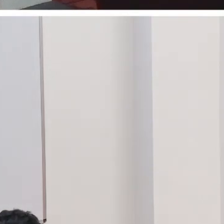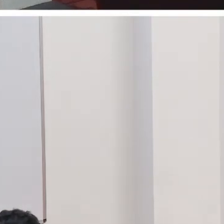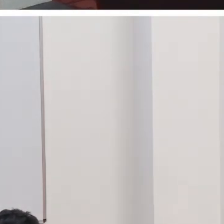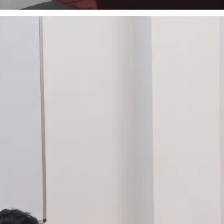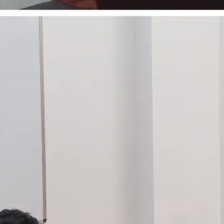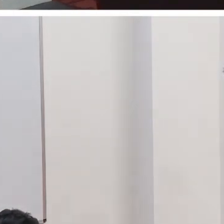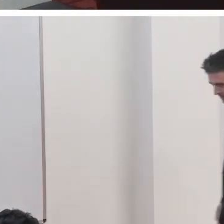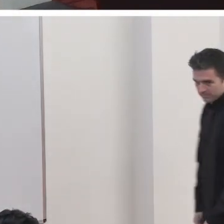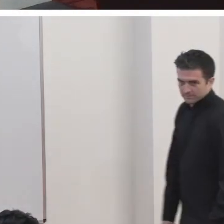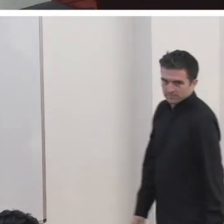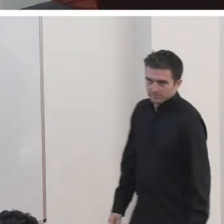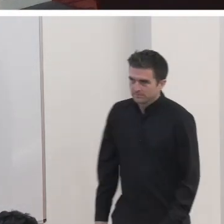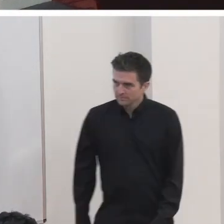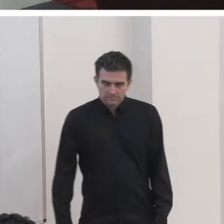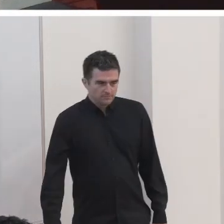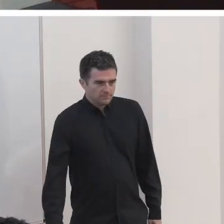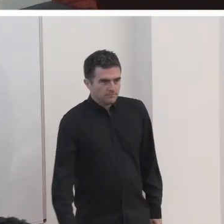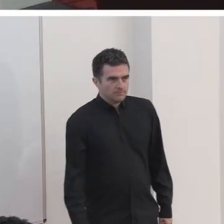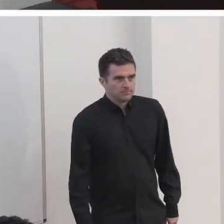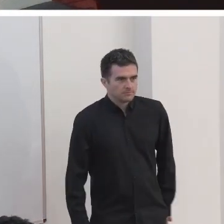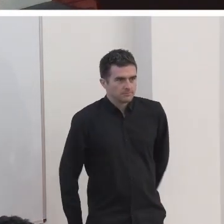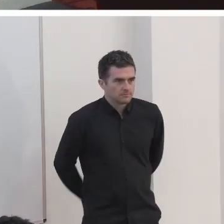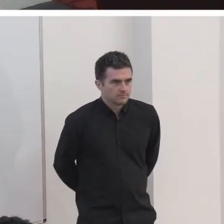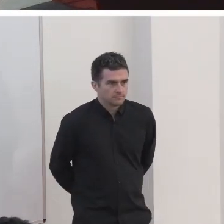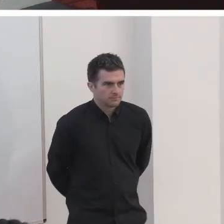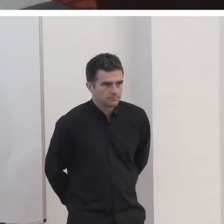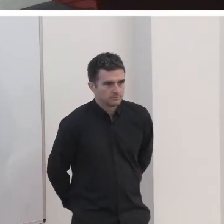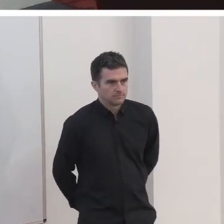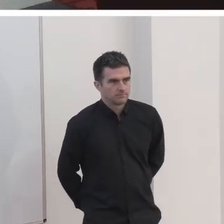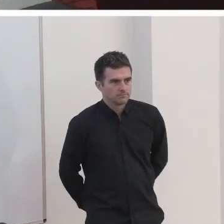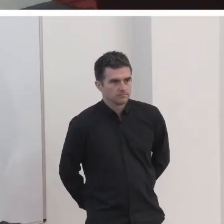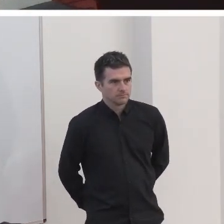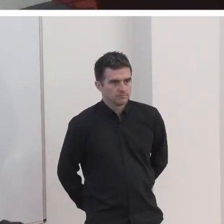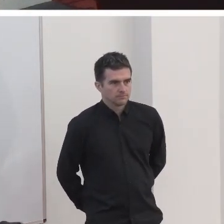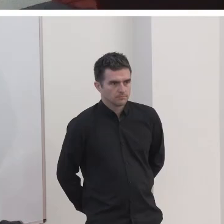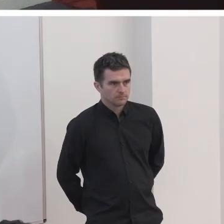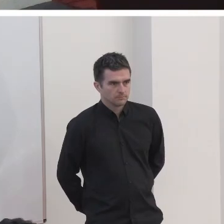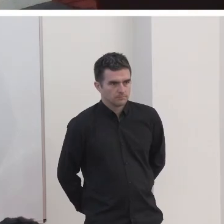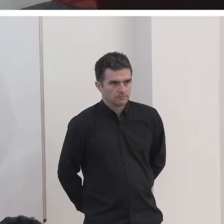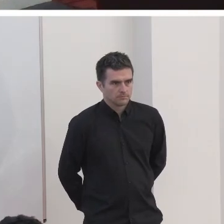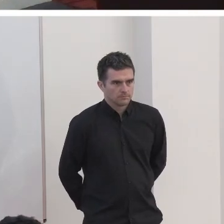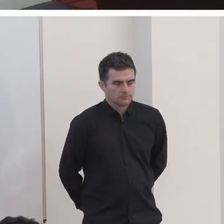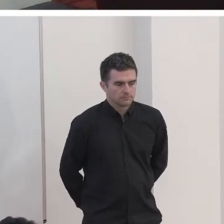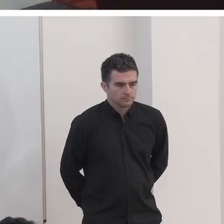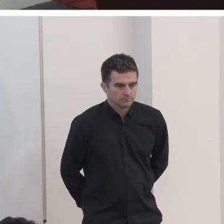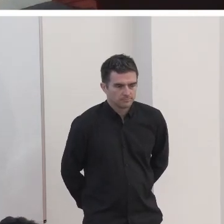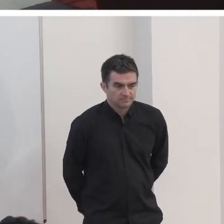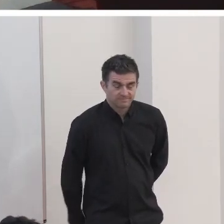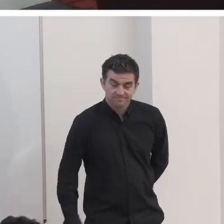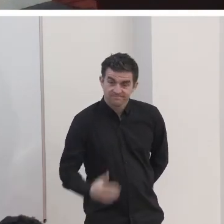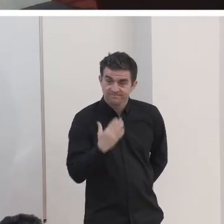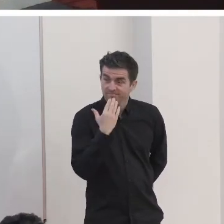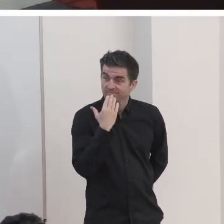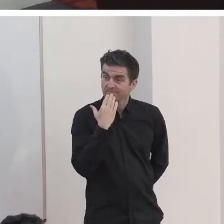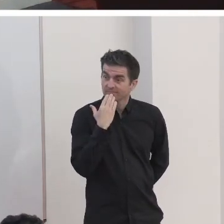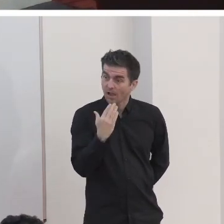Great, thanks very much, Bruno. We'll take questions and answers at the end. Our final speaker is